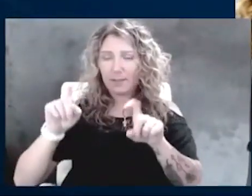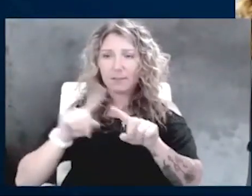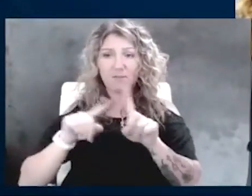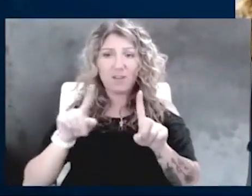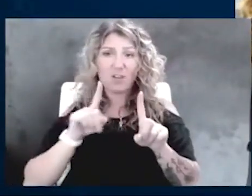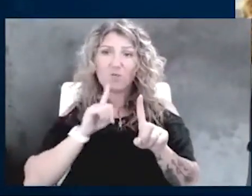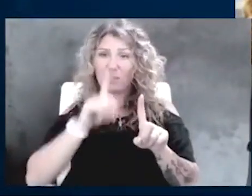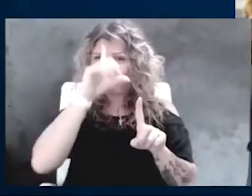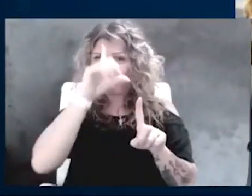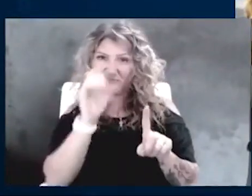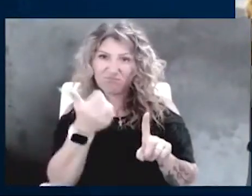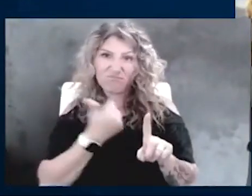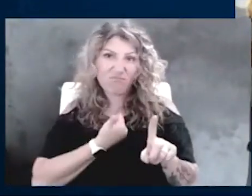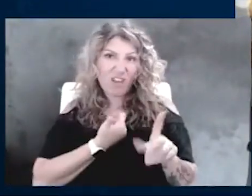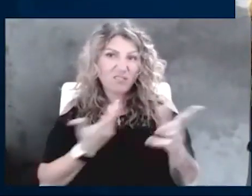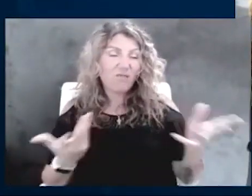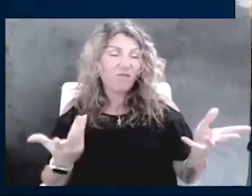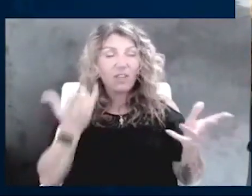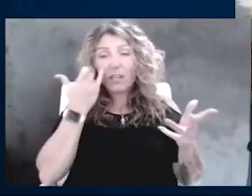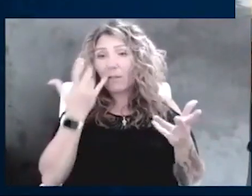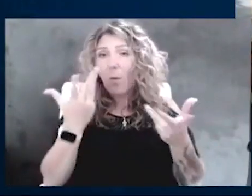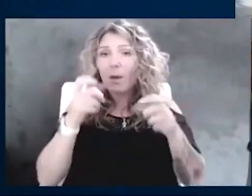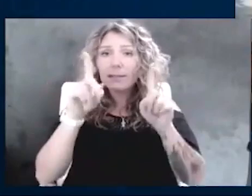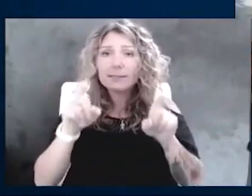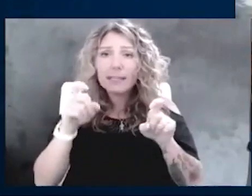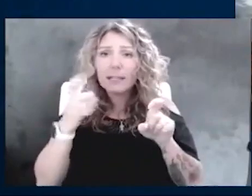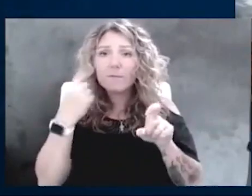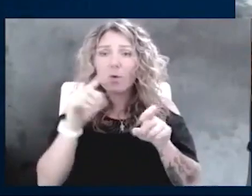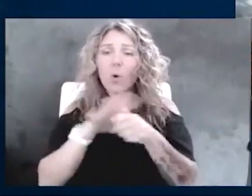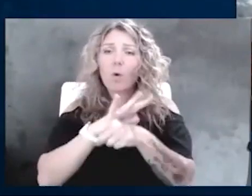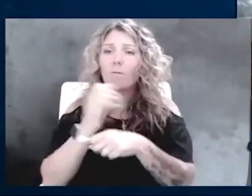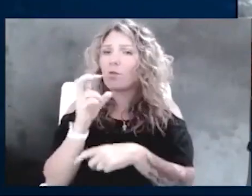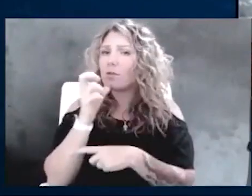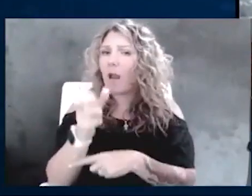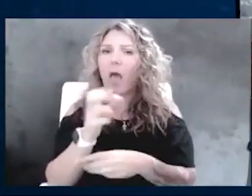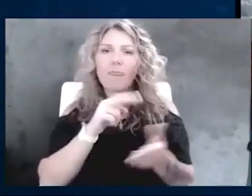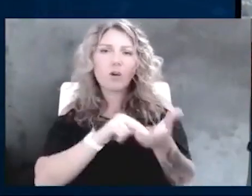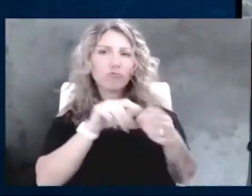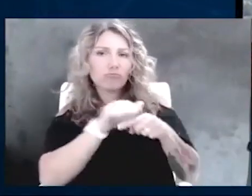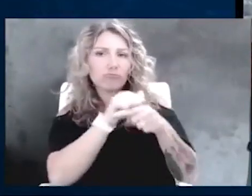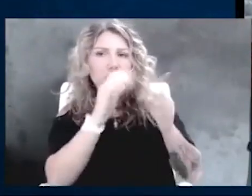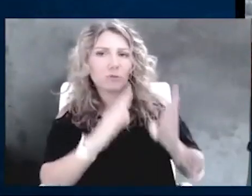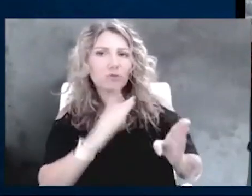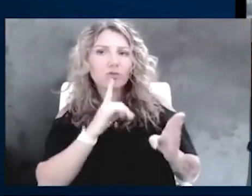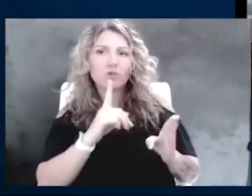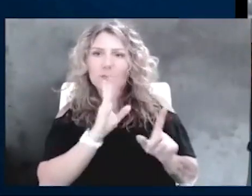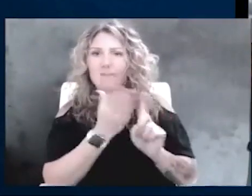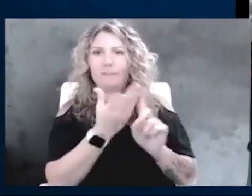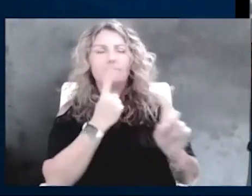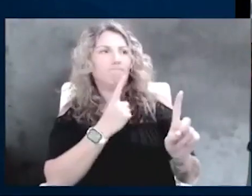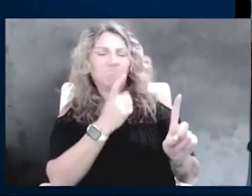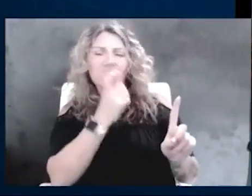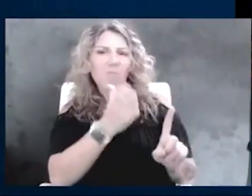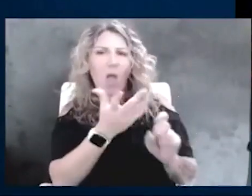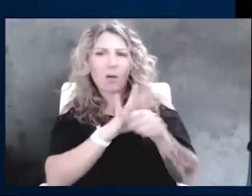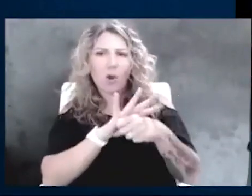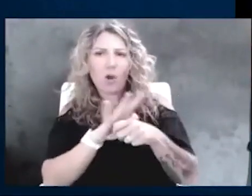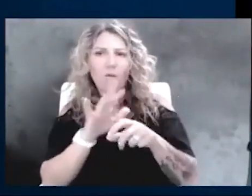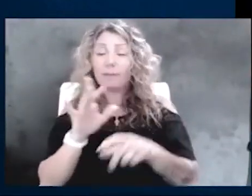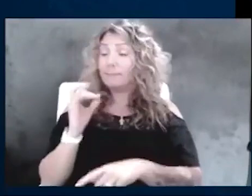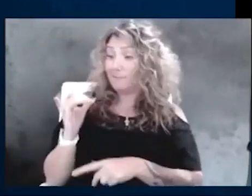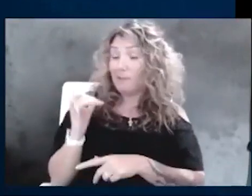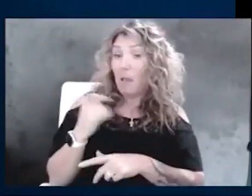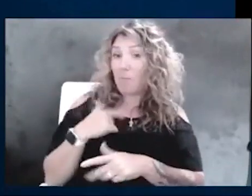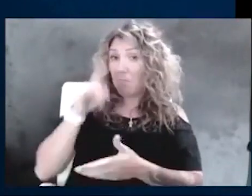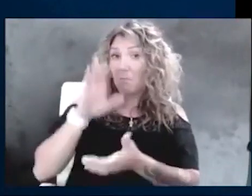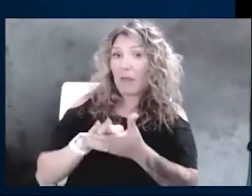we were going to test for COVID or not. The nurse practitioner was convinced it wasn't going to be COVID, and so was I. Her fever only lasted, it spiked a